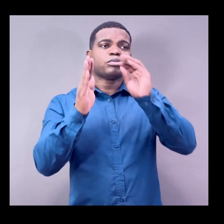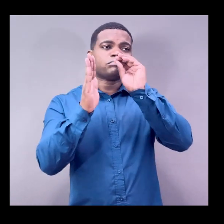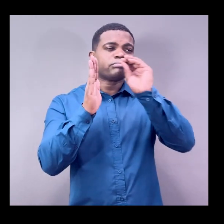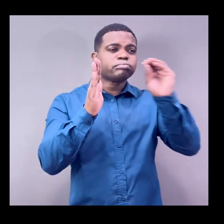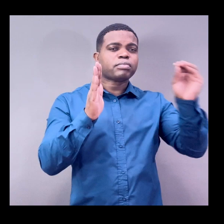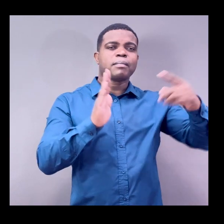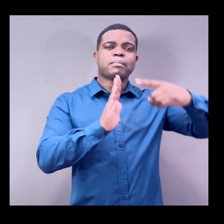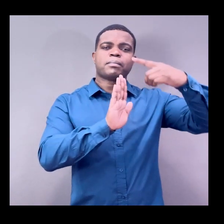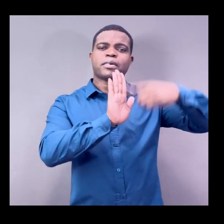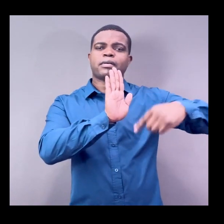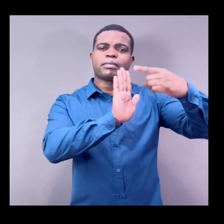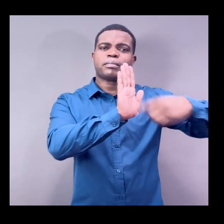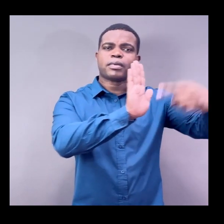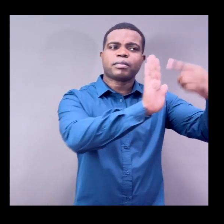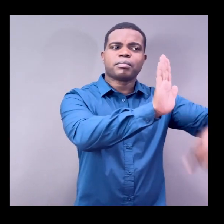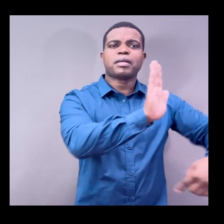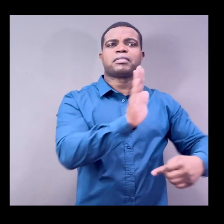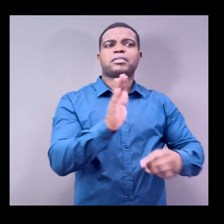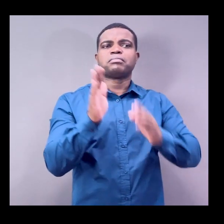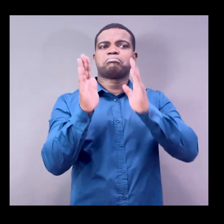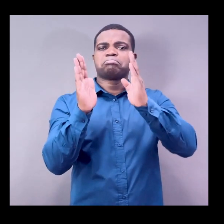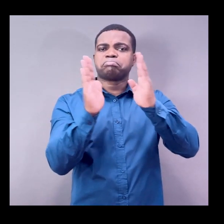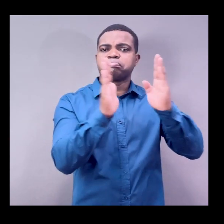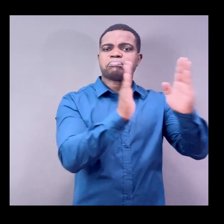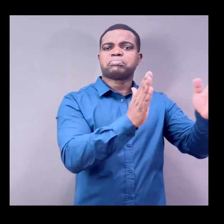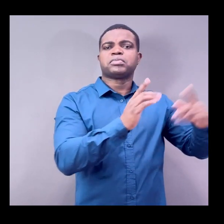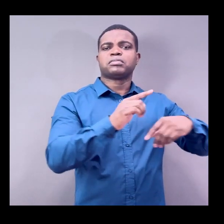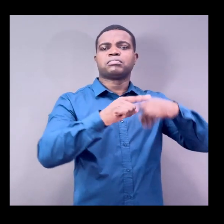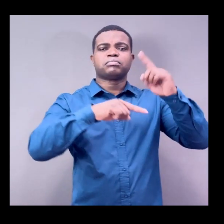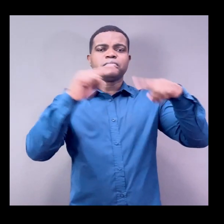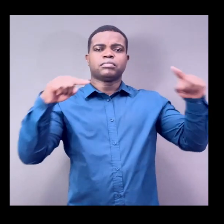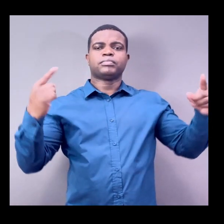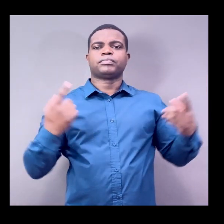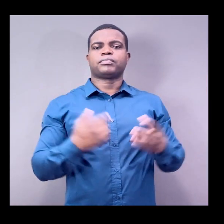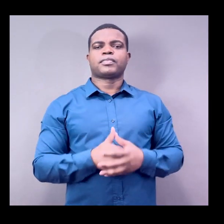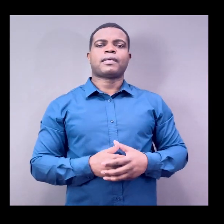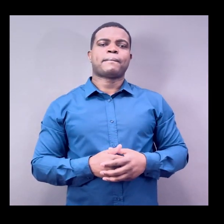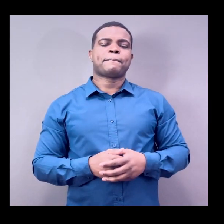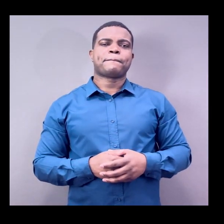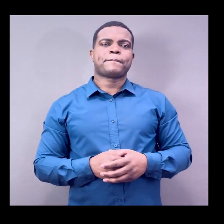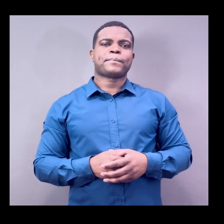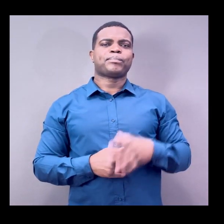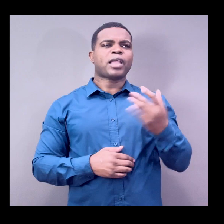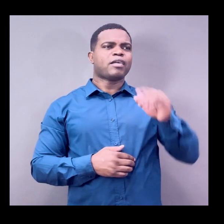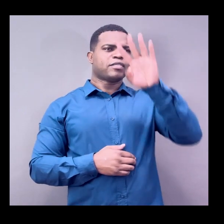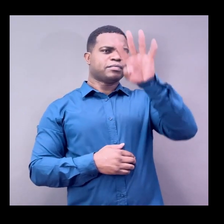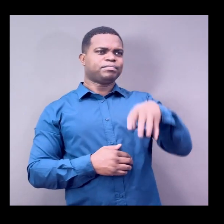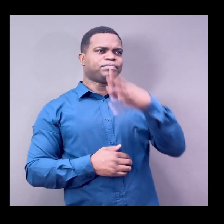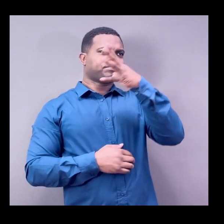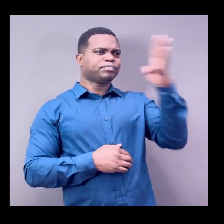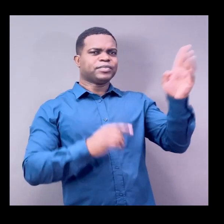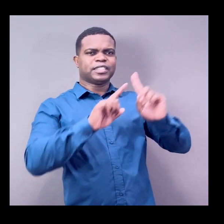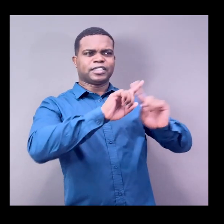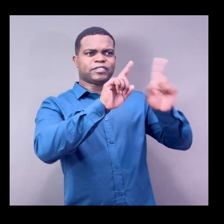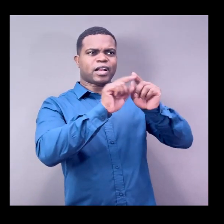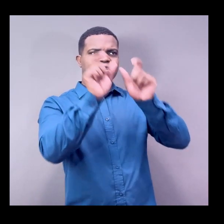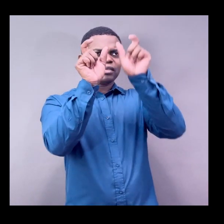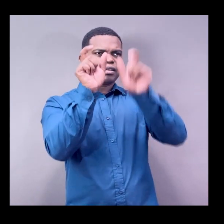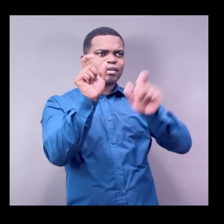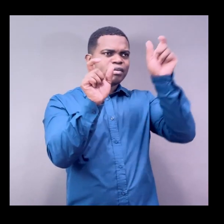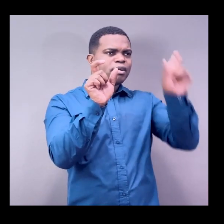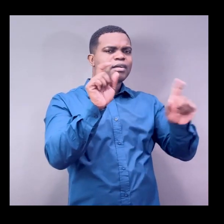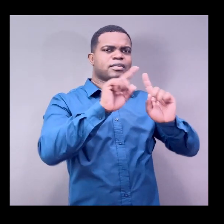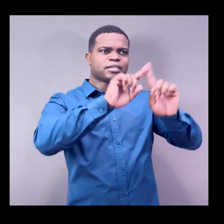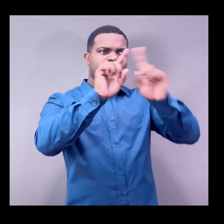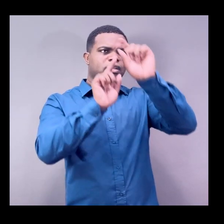monthly task Gantt chart. So looking at it, you would see different columns and different rows.